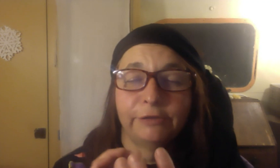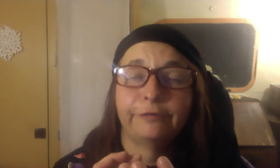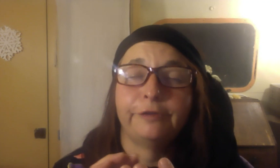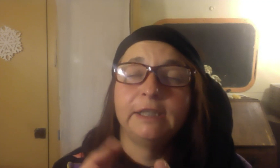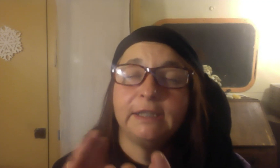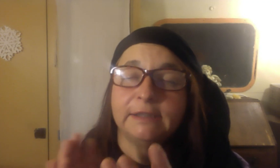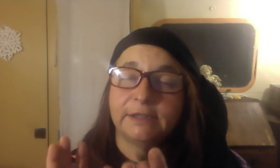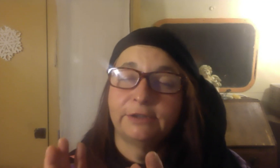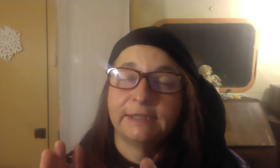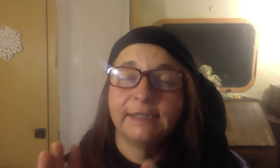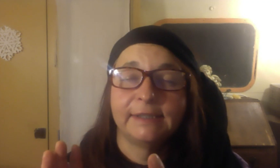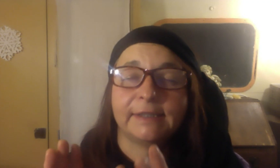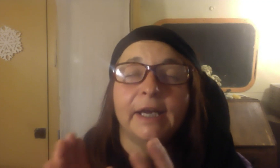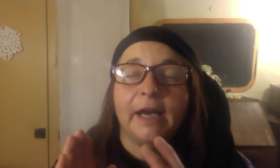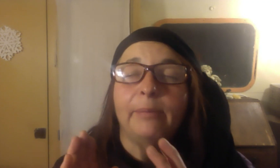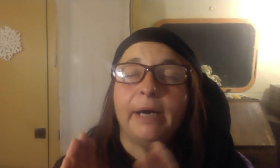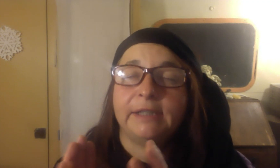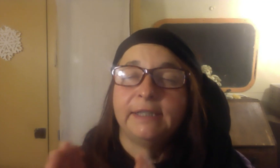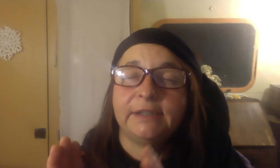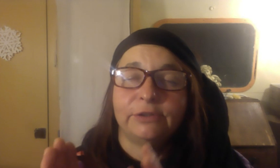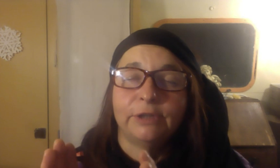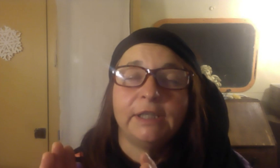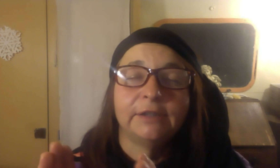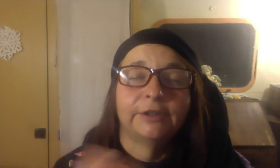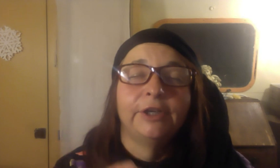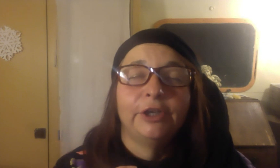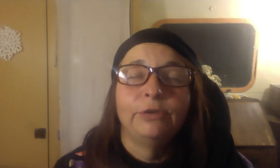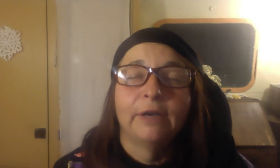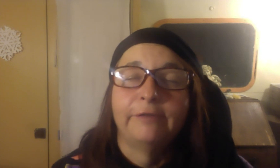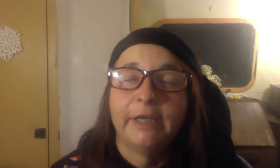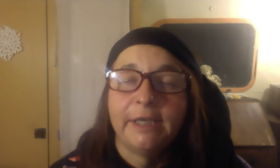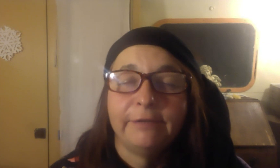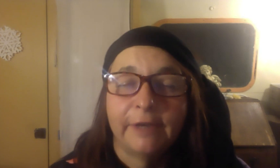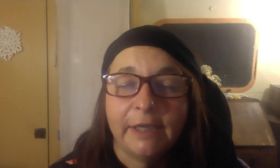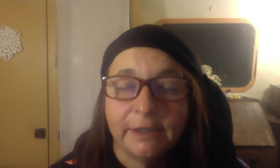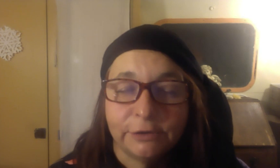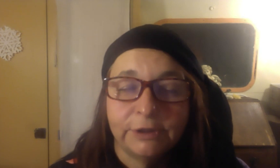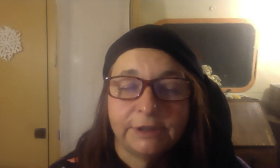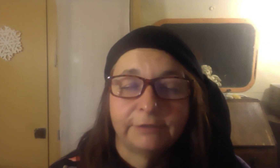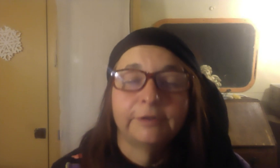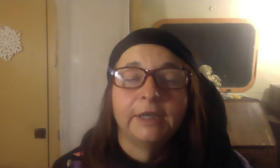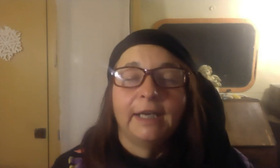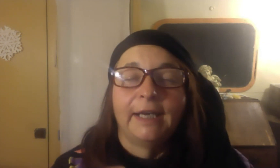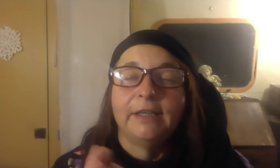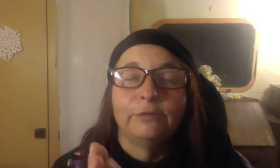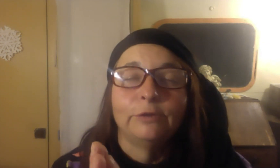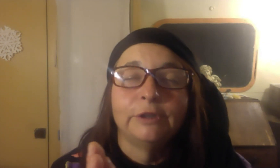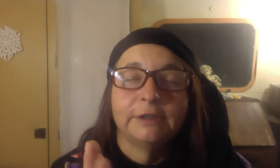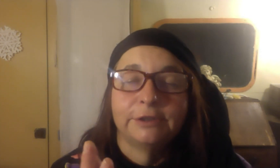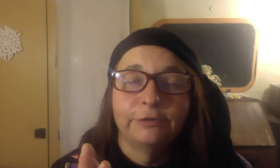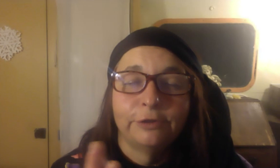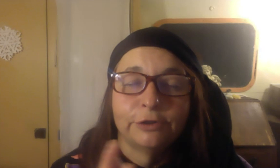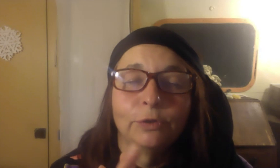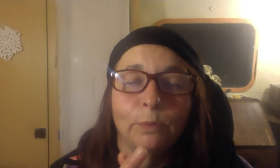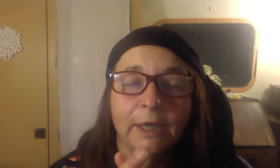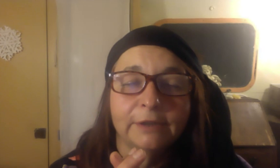your feelings and your senses about things you hear? You are very, very intuitive, and it would